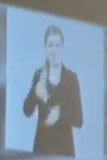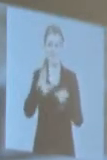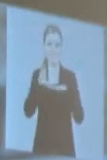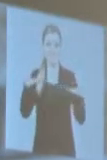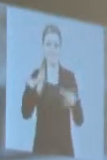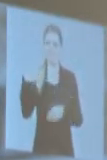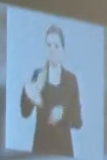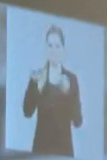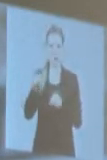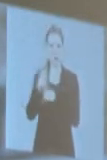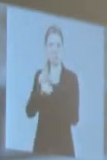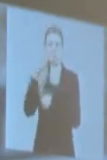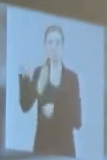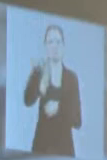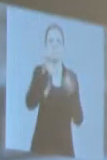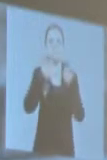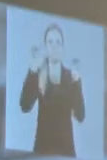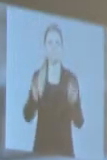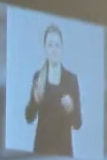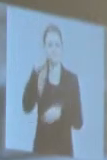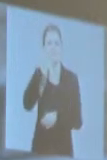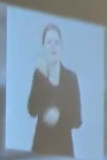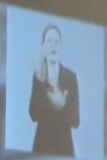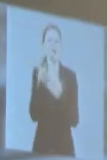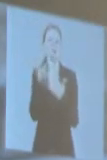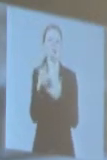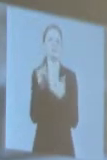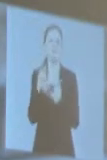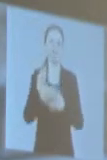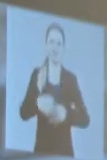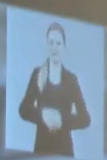ambito museale, consentendo la migliore accessibilità.